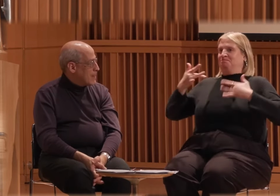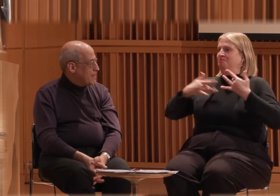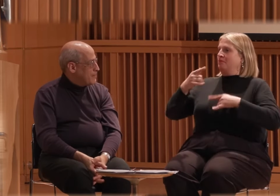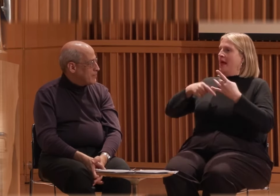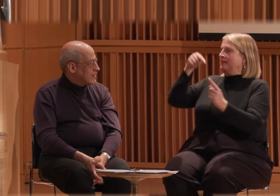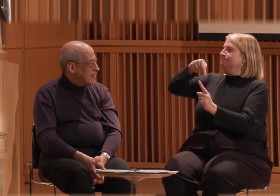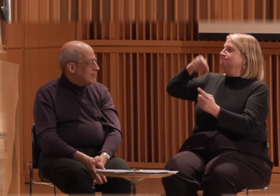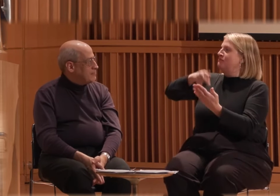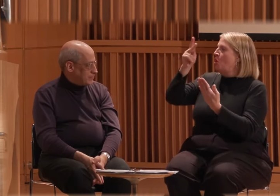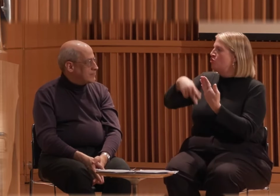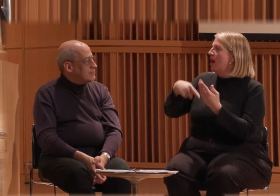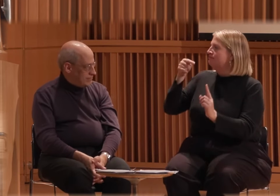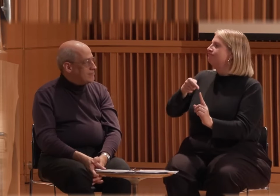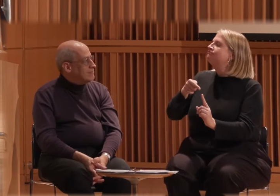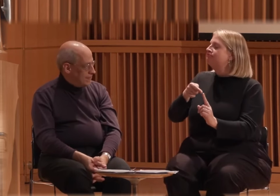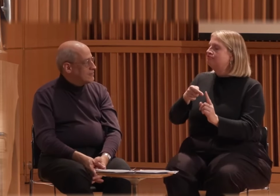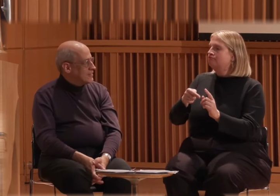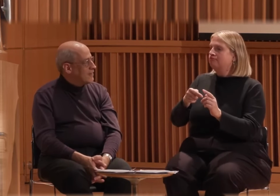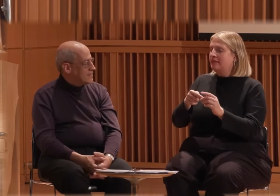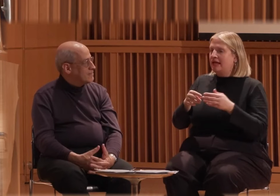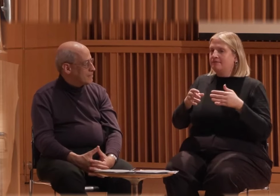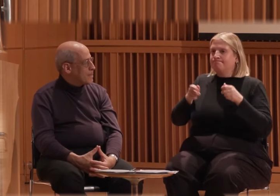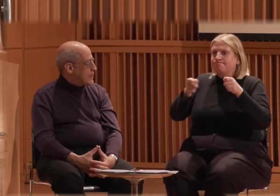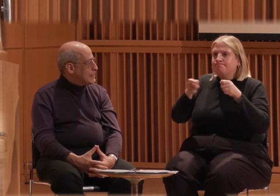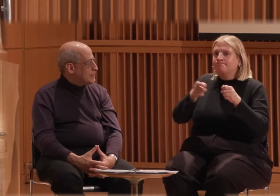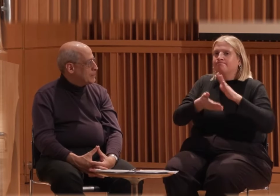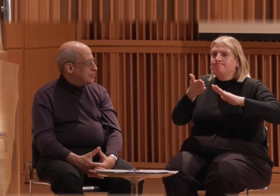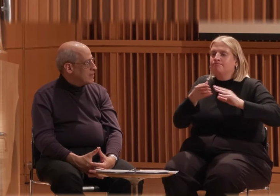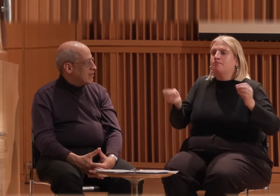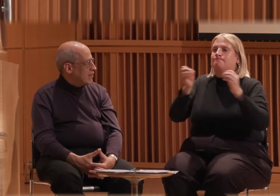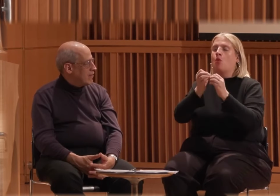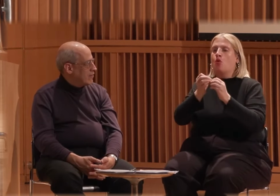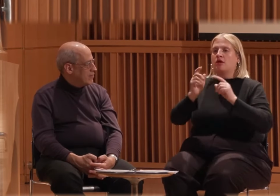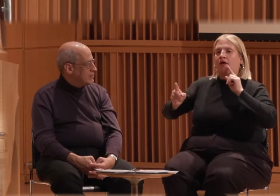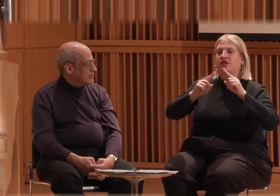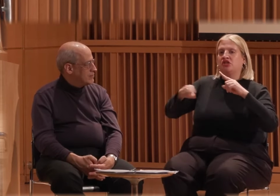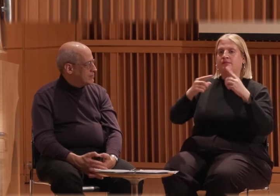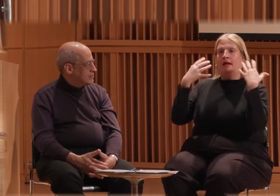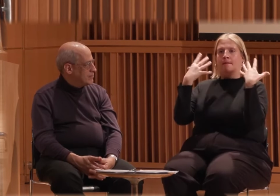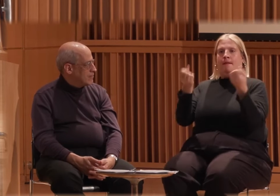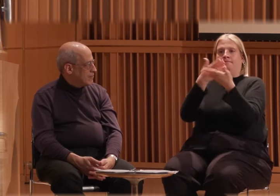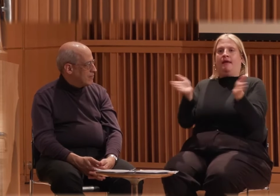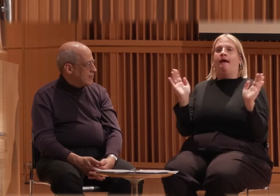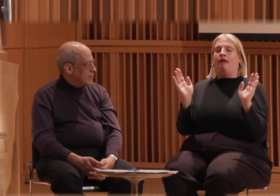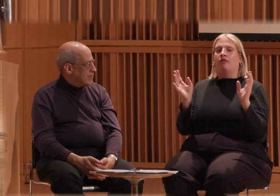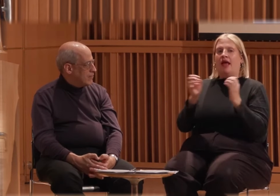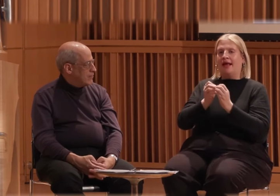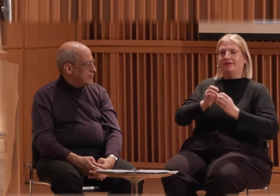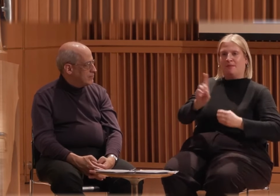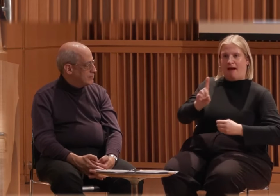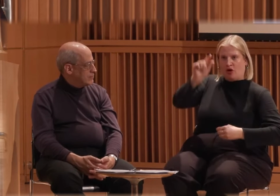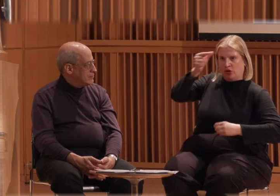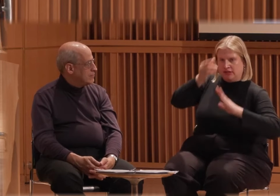in particular in facilitating further conversations about public health and democracy.